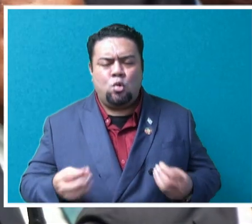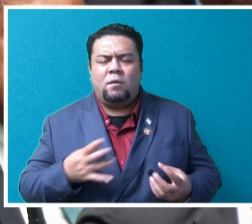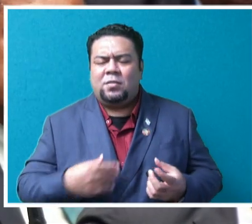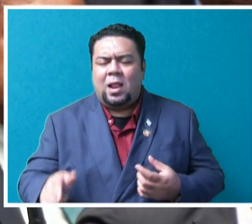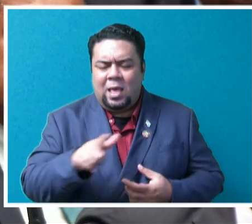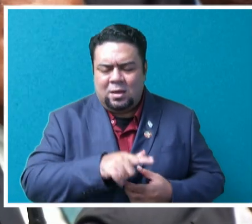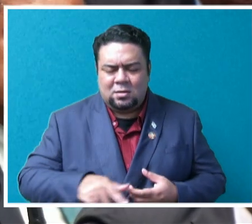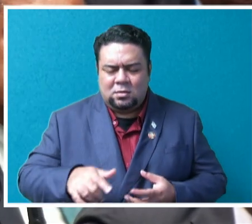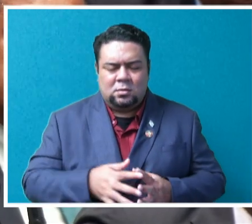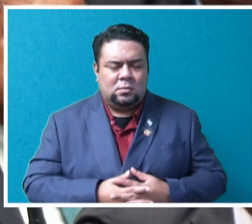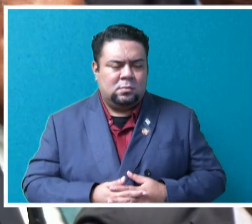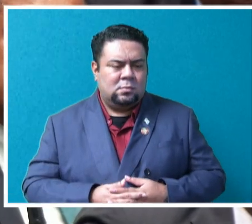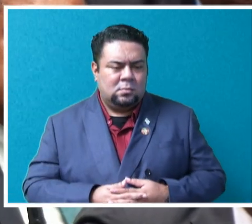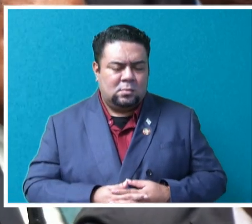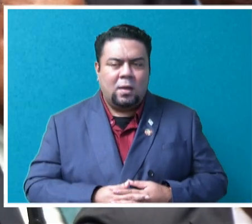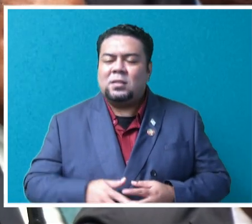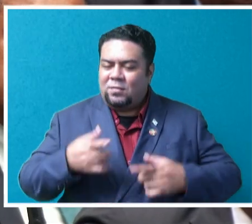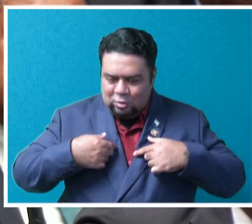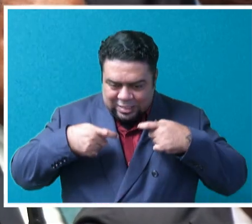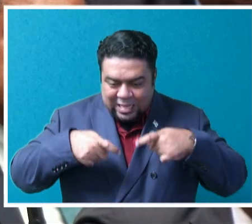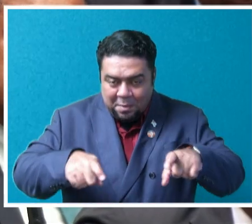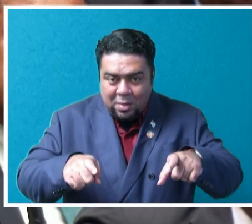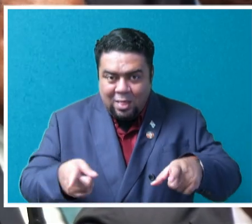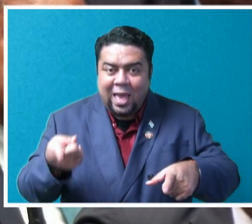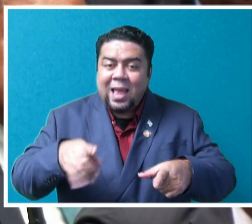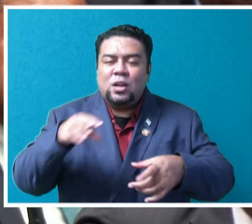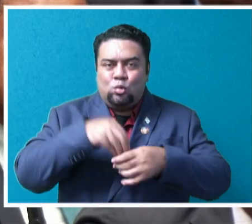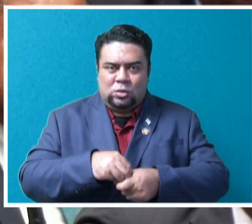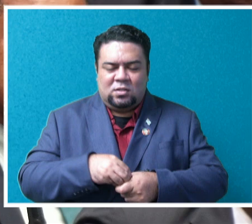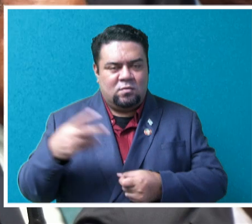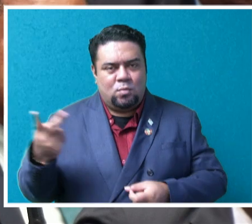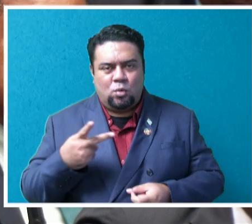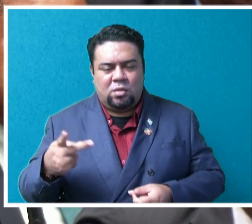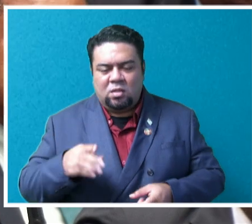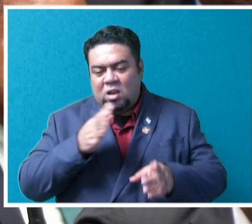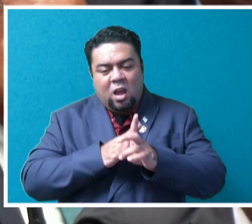growth. These projects, currently ranging from